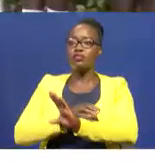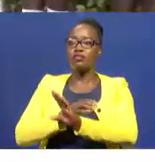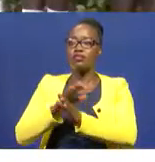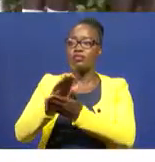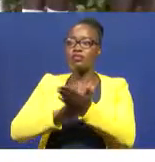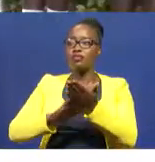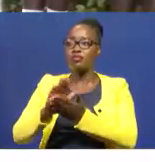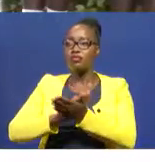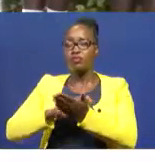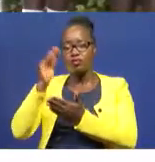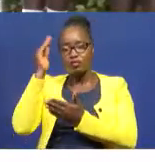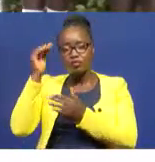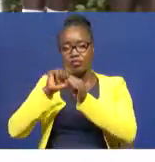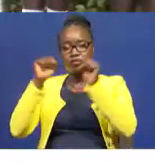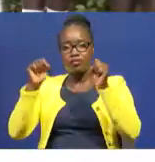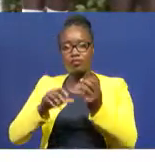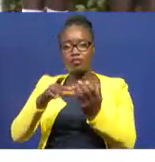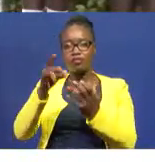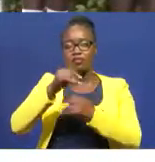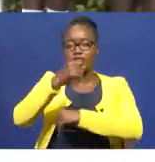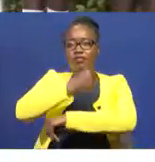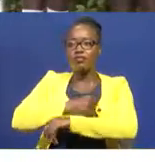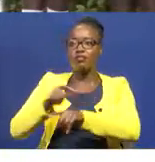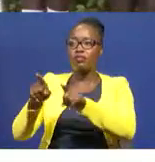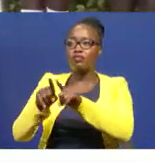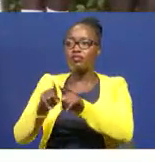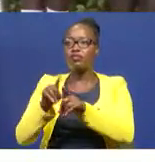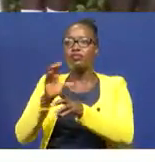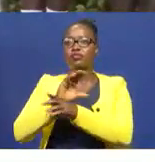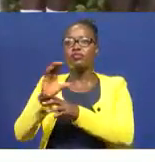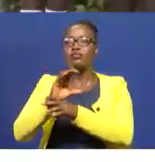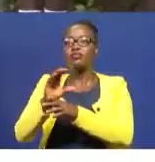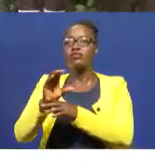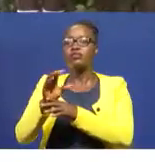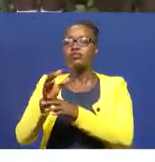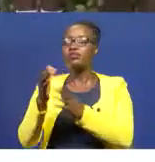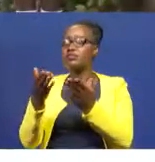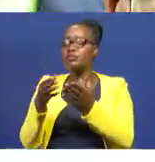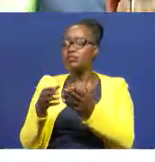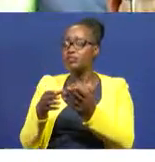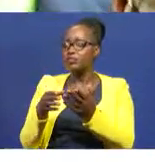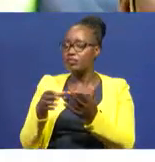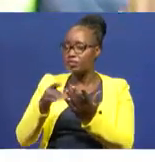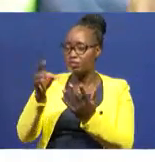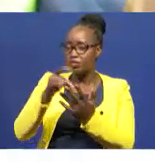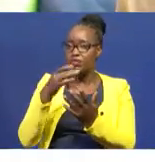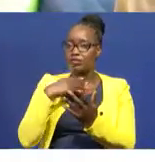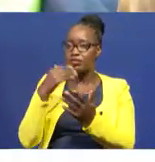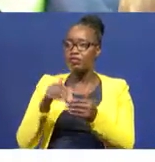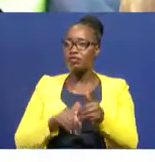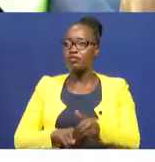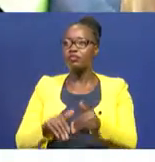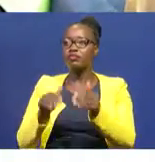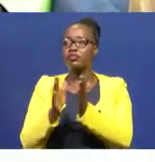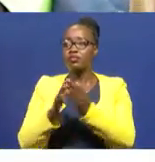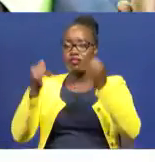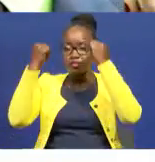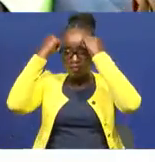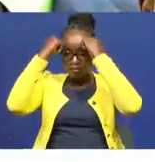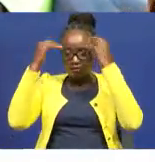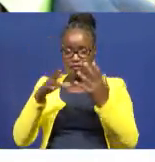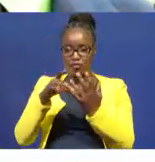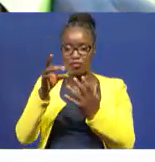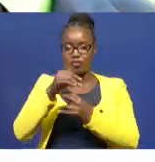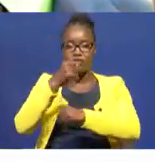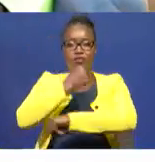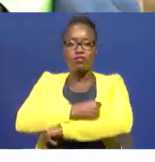system demands that learners select schools according to the career pathways they want to pursue. All our learners have got an opportunity to choose